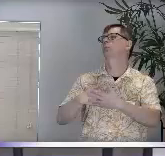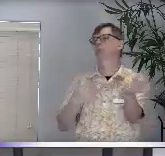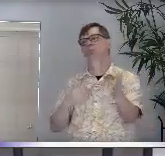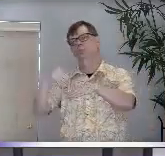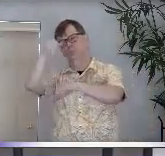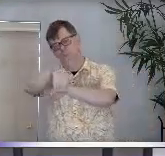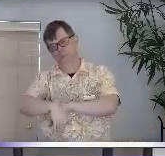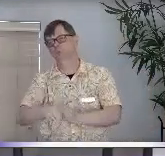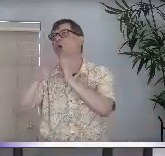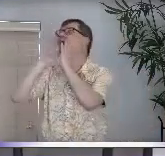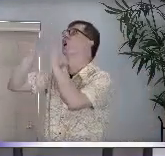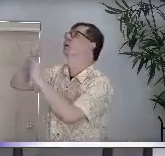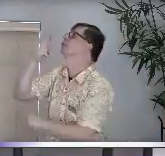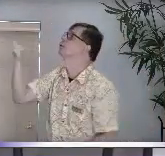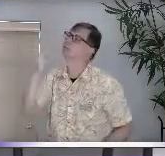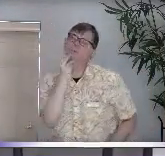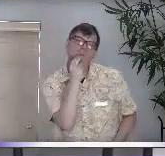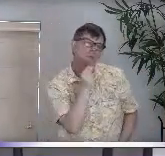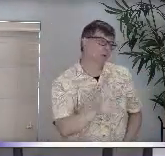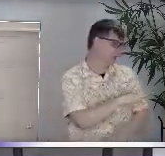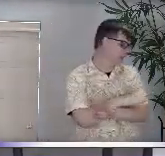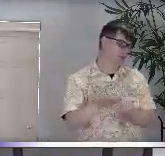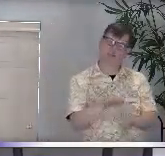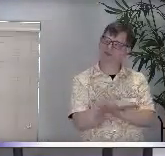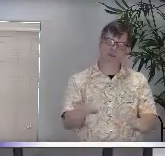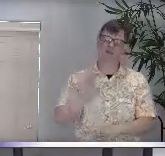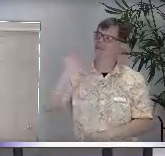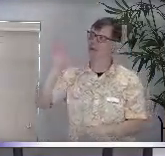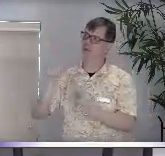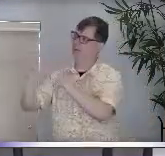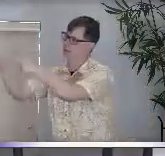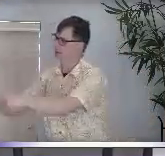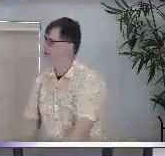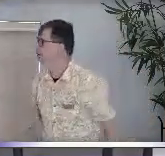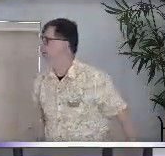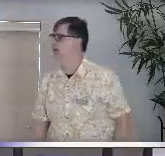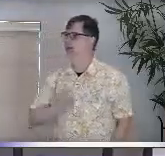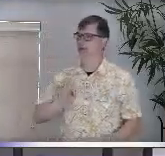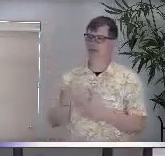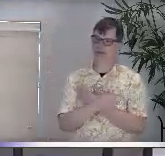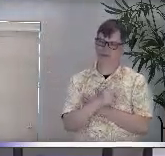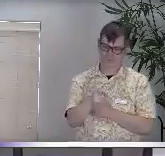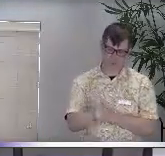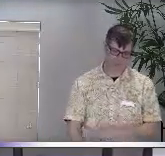a screaming two-year-old going, not that way. I love you.